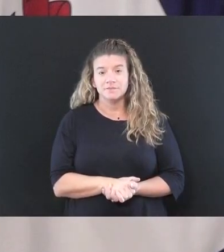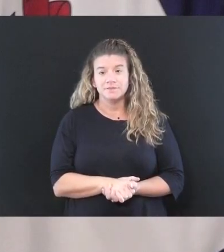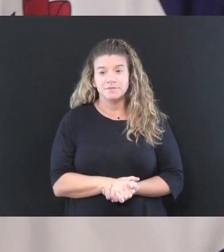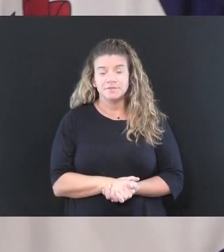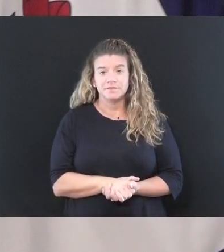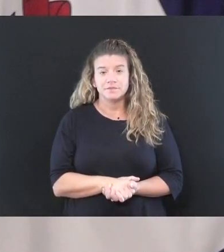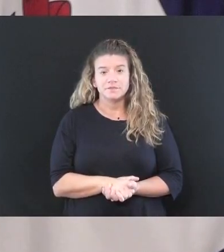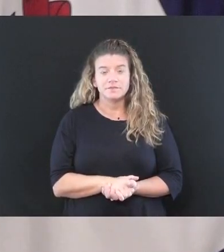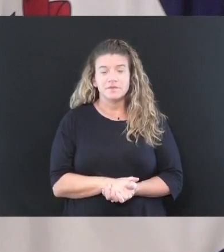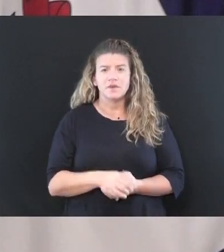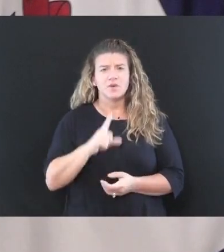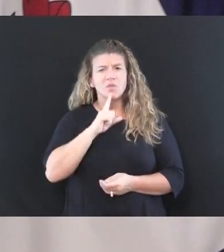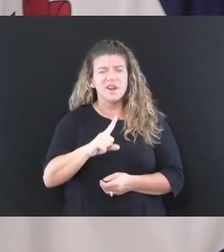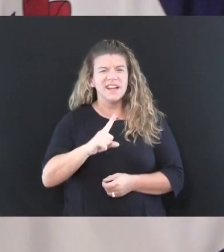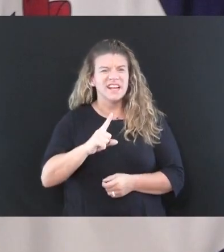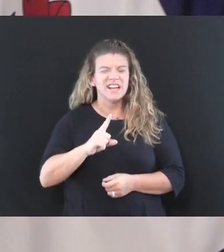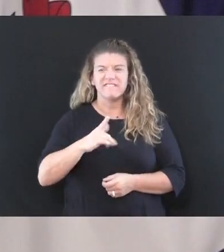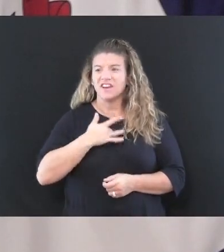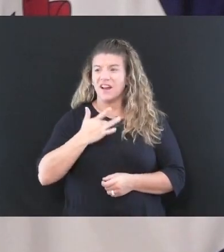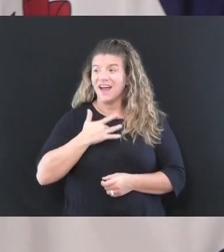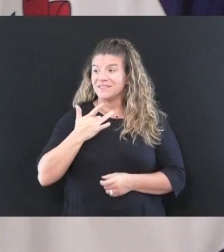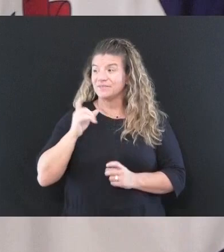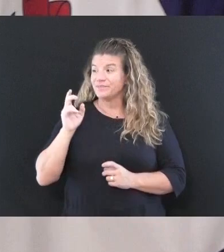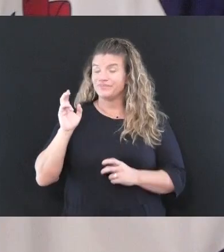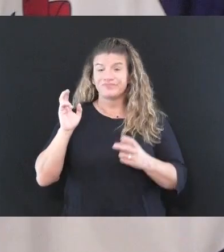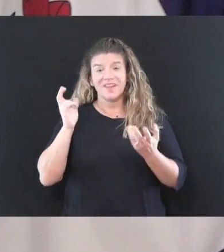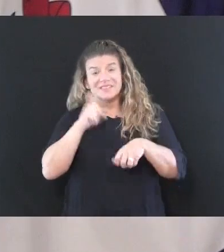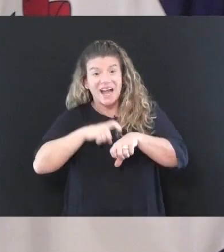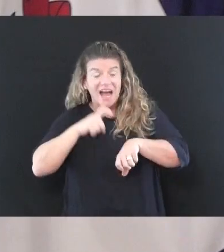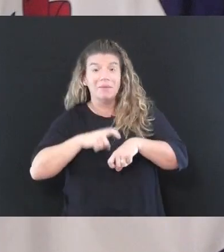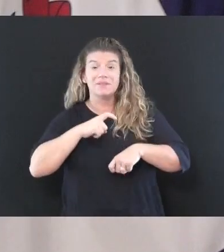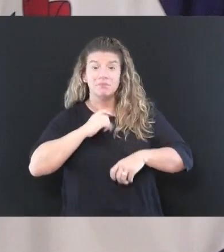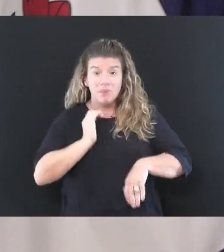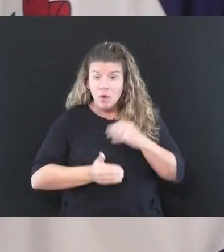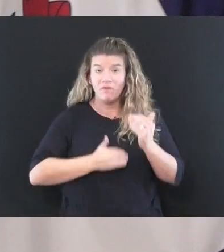to move along, but at the same time,